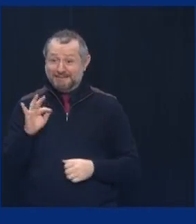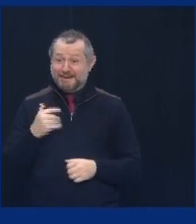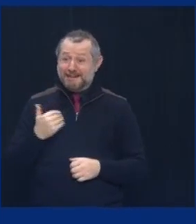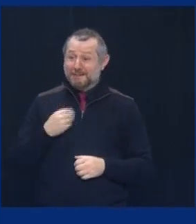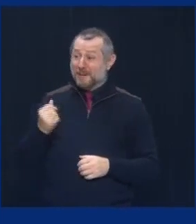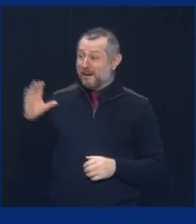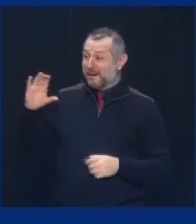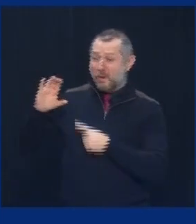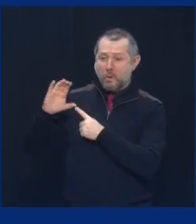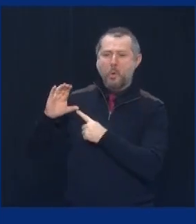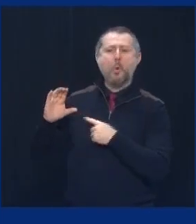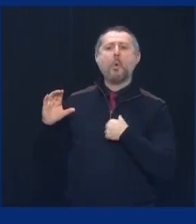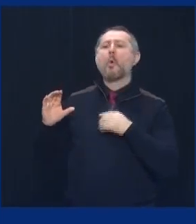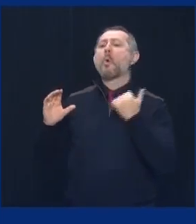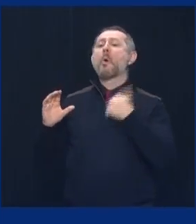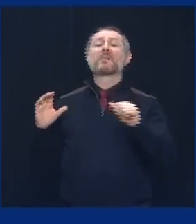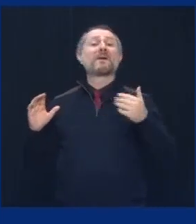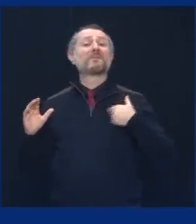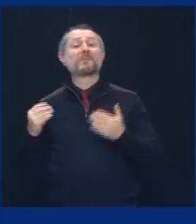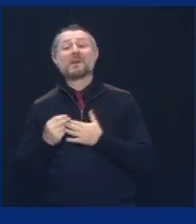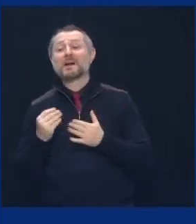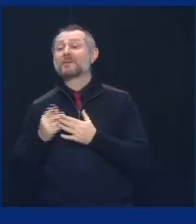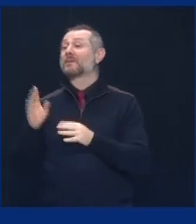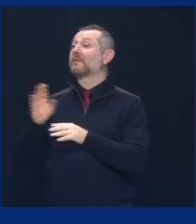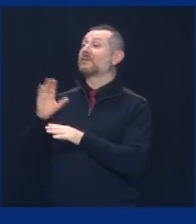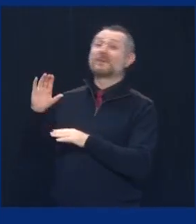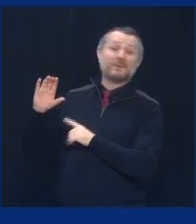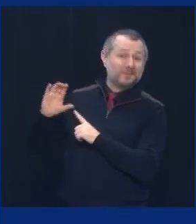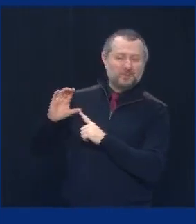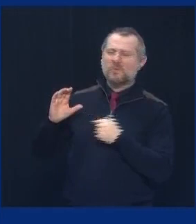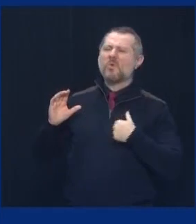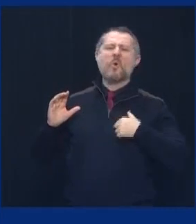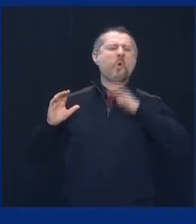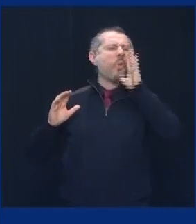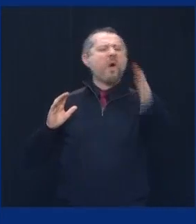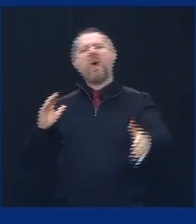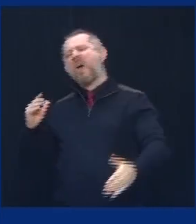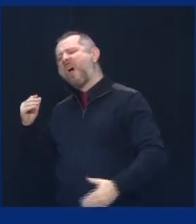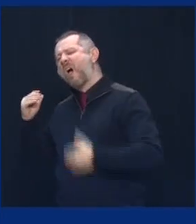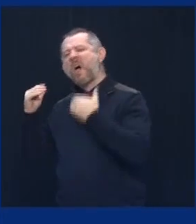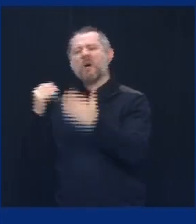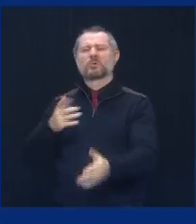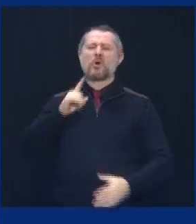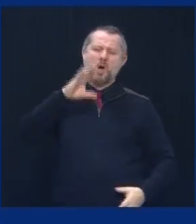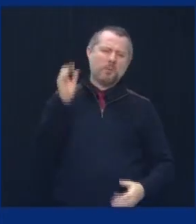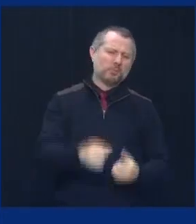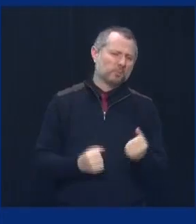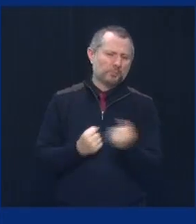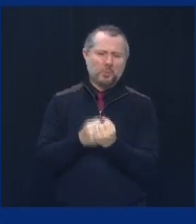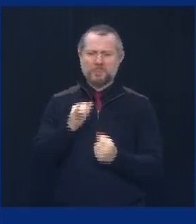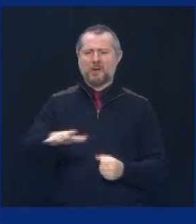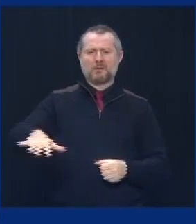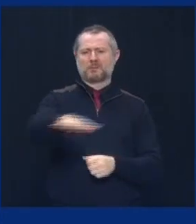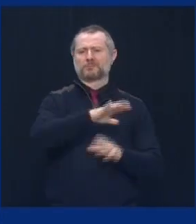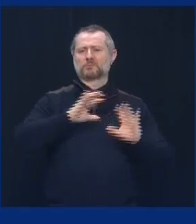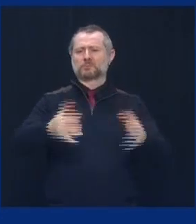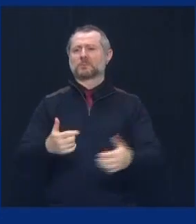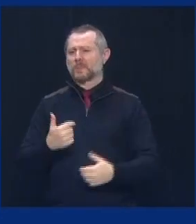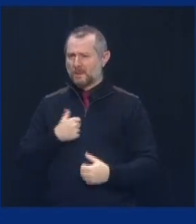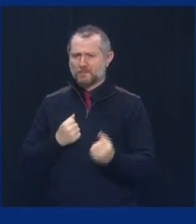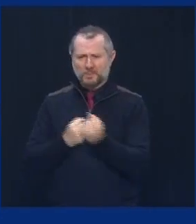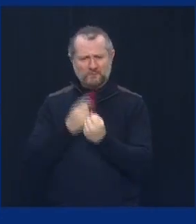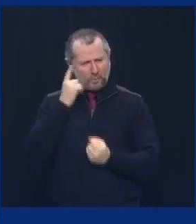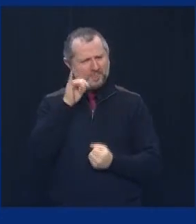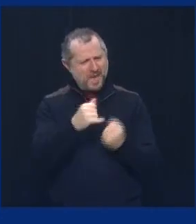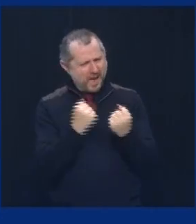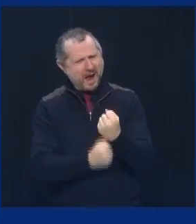any funds and resources that would allow us to do that, I would be 100% supportive of it, and I've advocated for it.